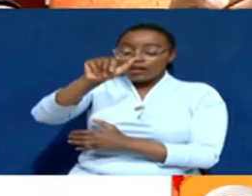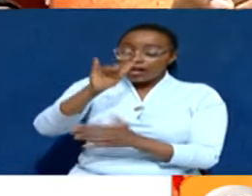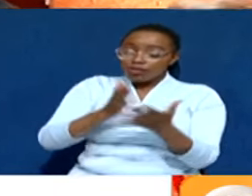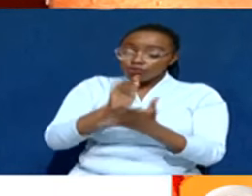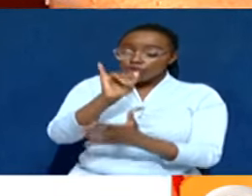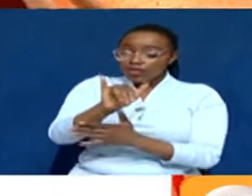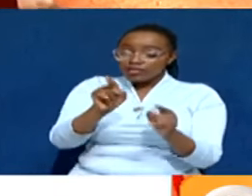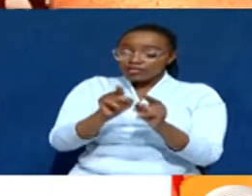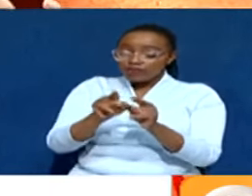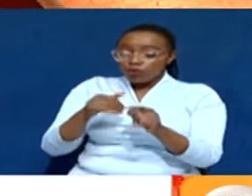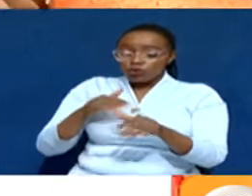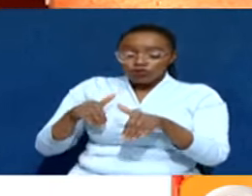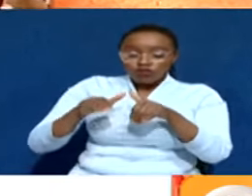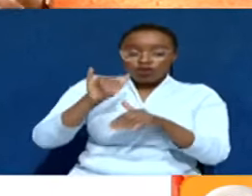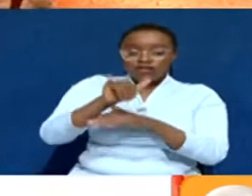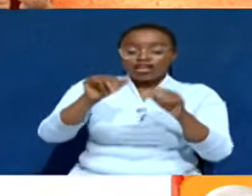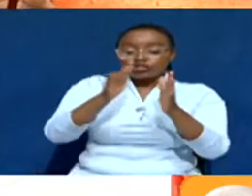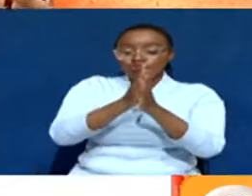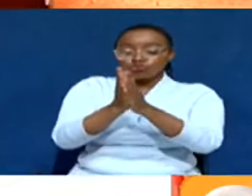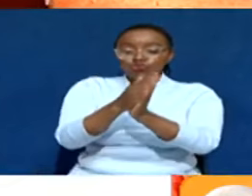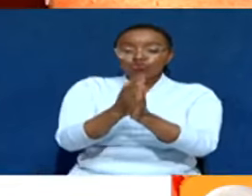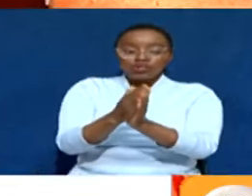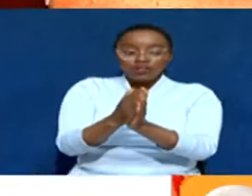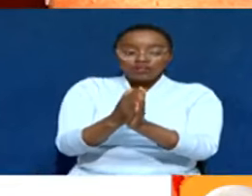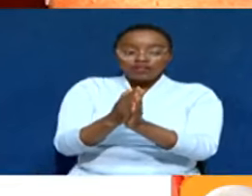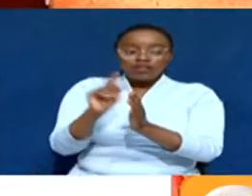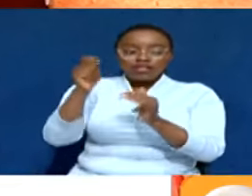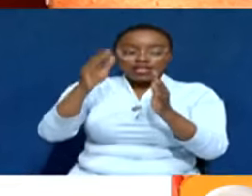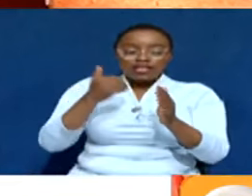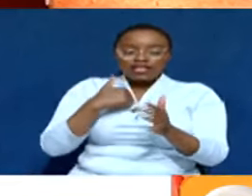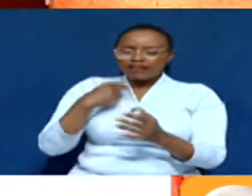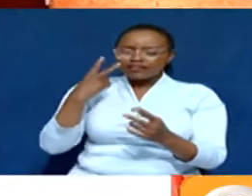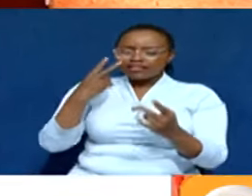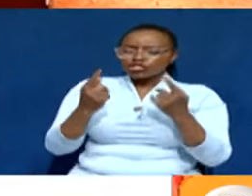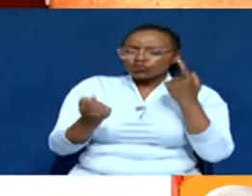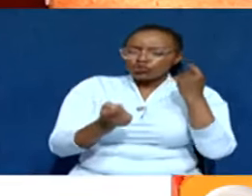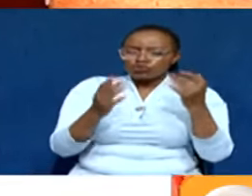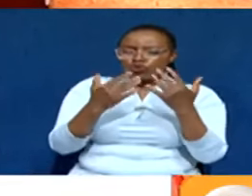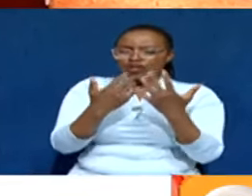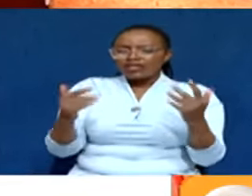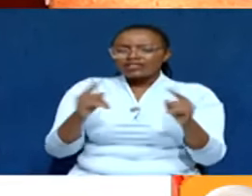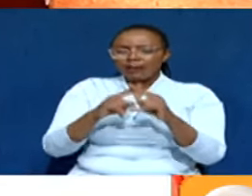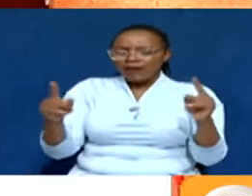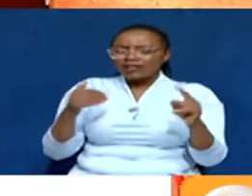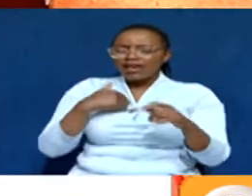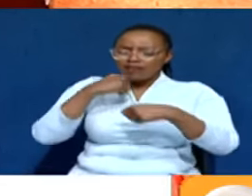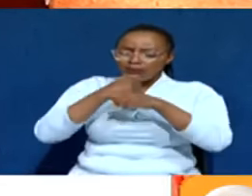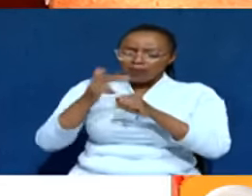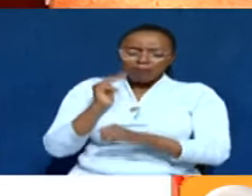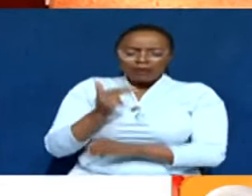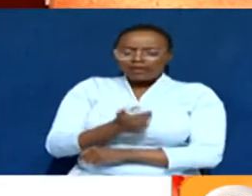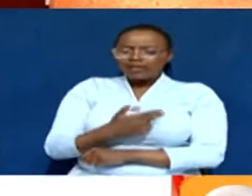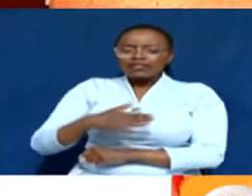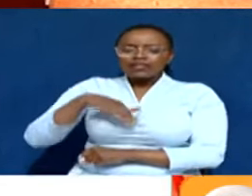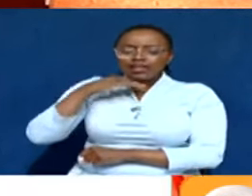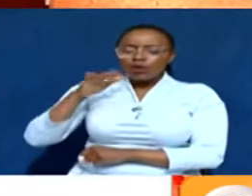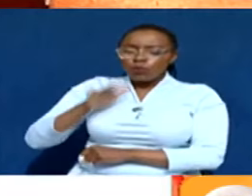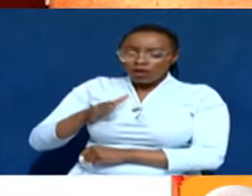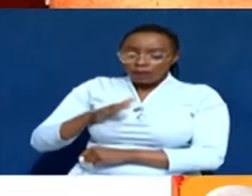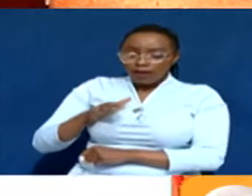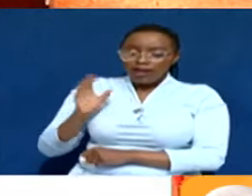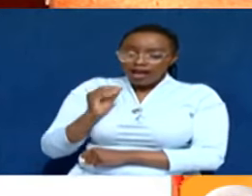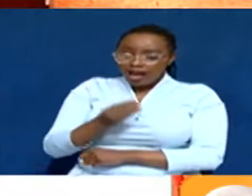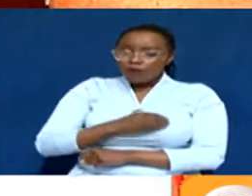that. Kenya wanapuuza vitu ndogo ndogo kama hizo, but zinatu cost. Tunapoteza wamama